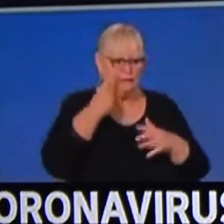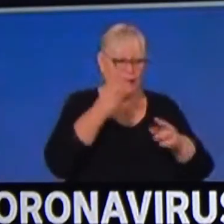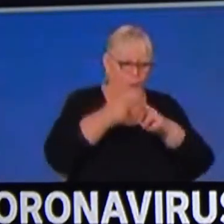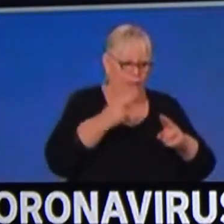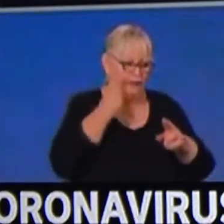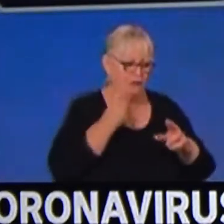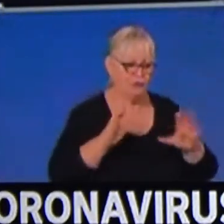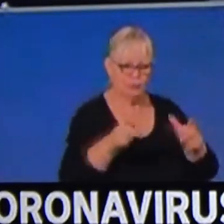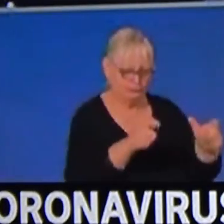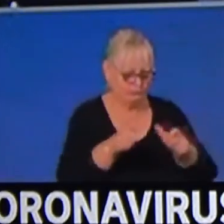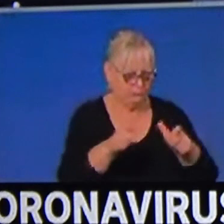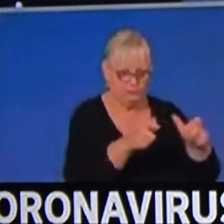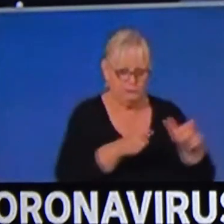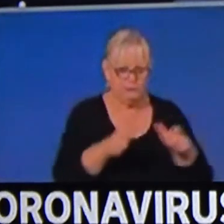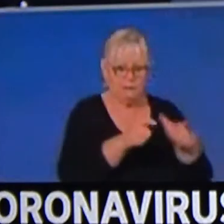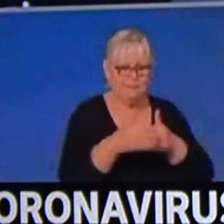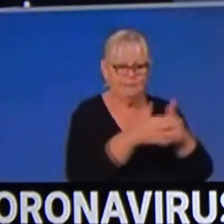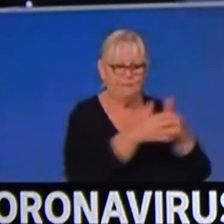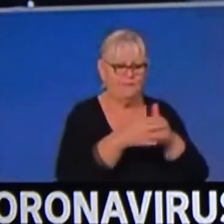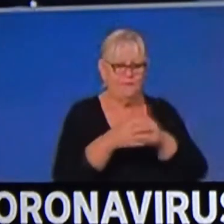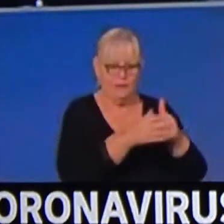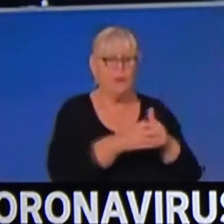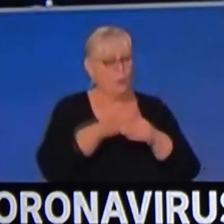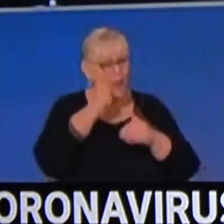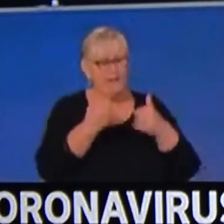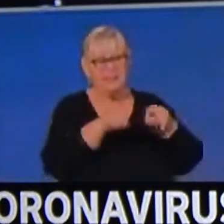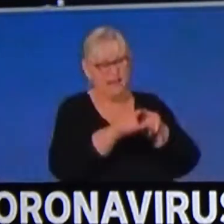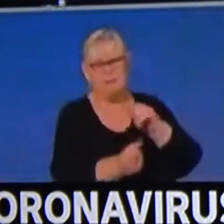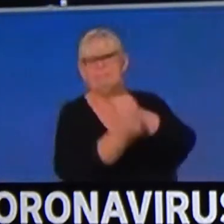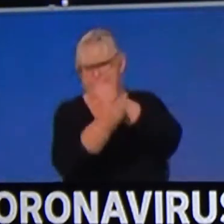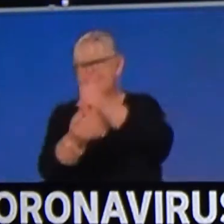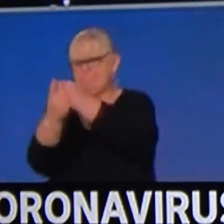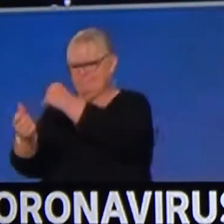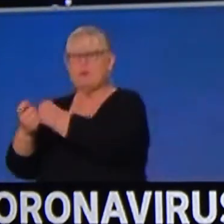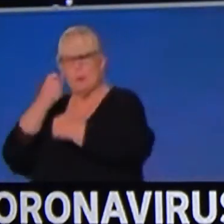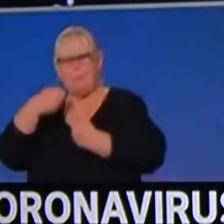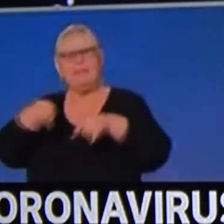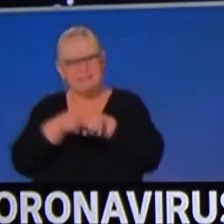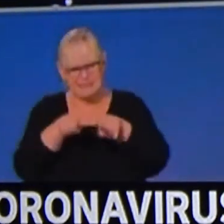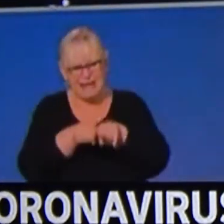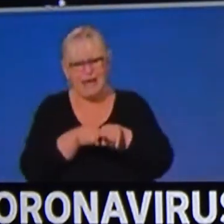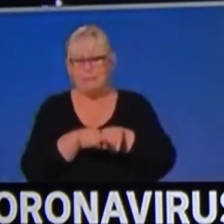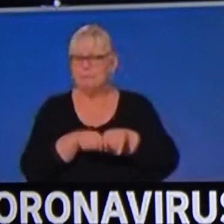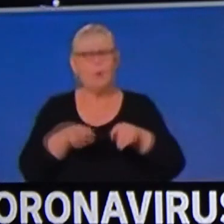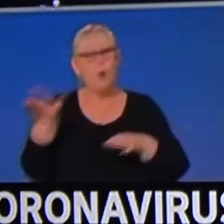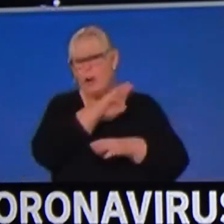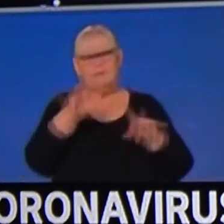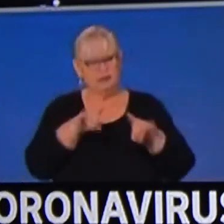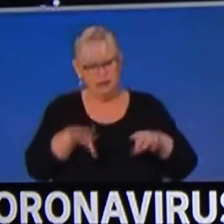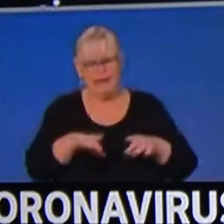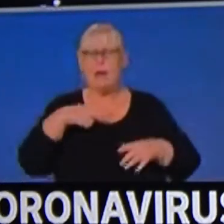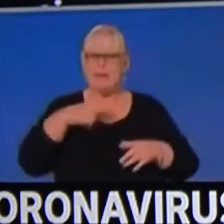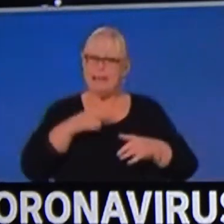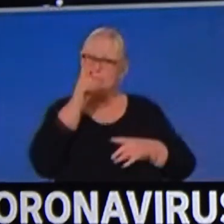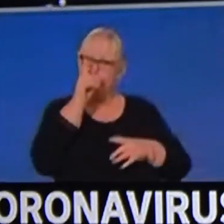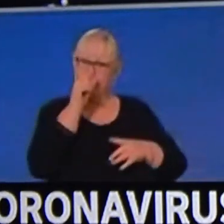contain that outbreak. And there will be other outbreaks in other parts of the country. And in all states and territories, we need that